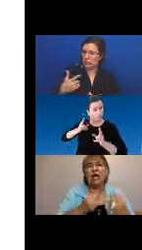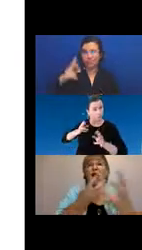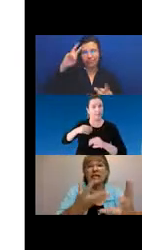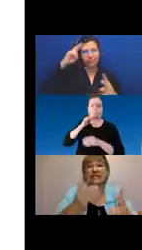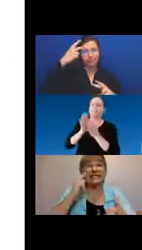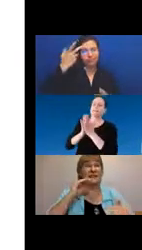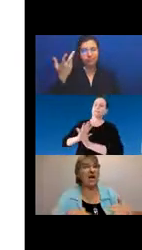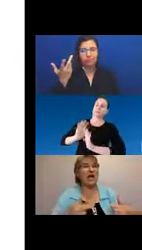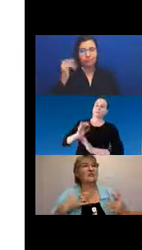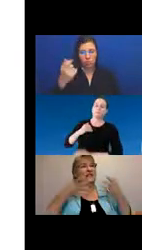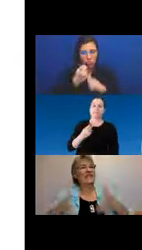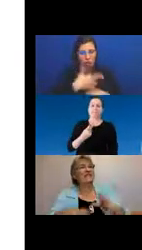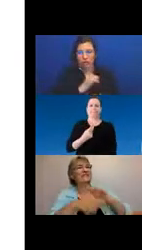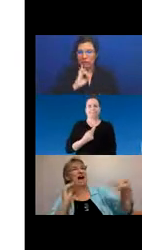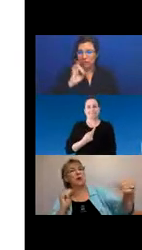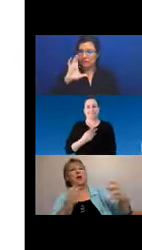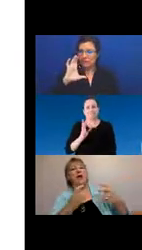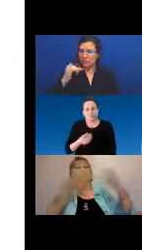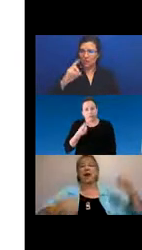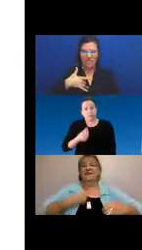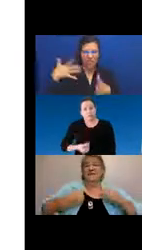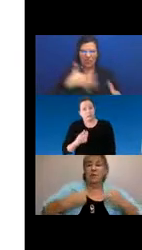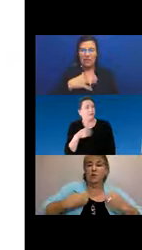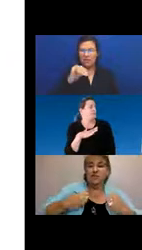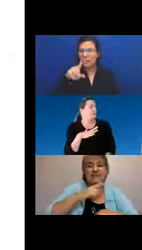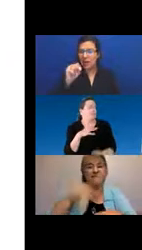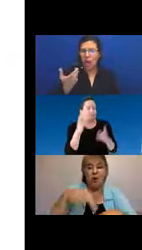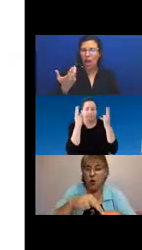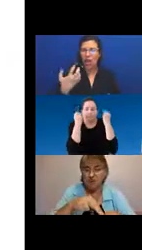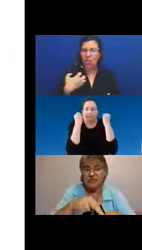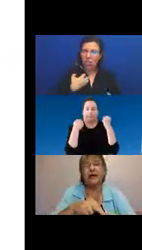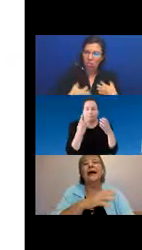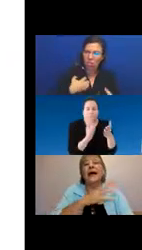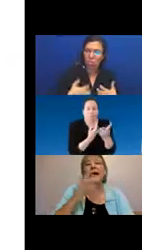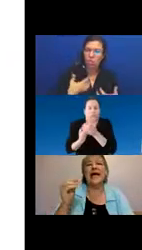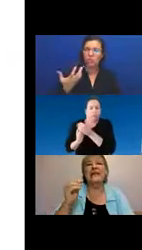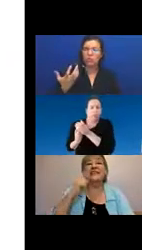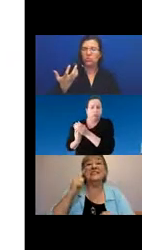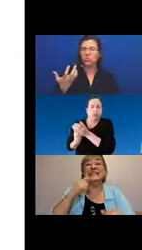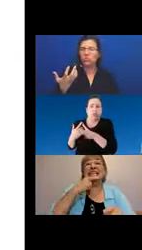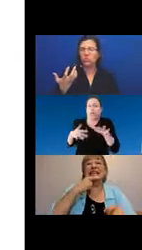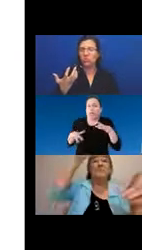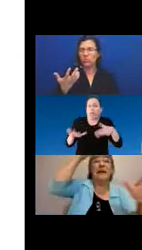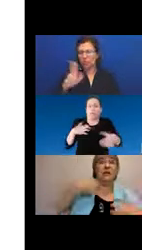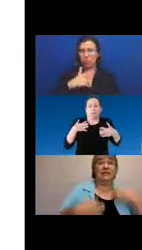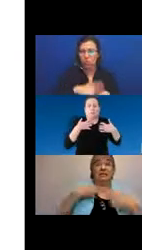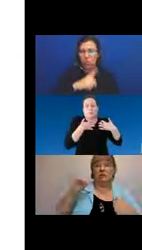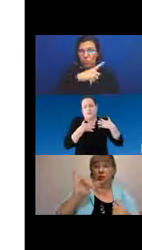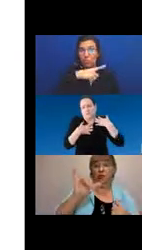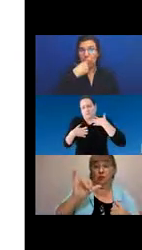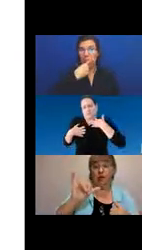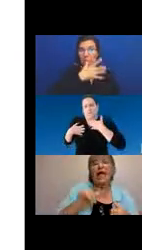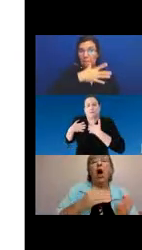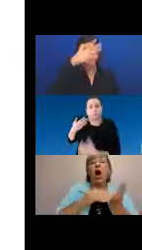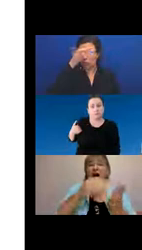that causes the deaf child to feel left out, a lot of emotions, of course. And the hearing parents